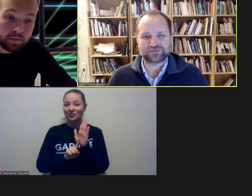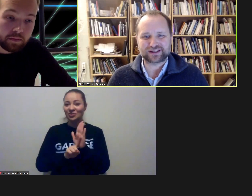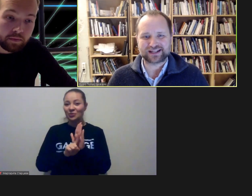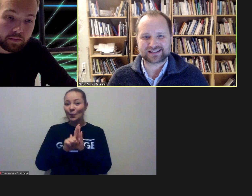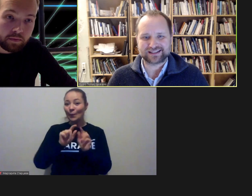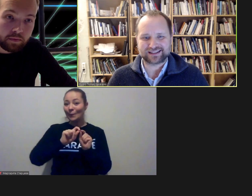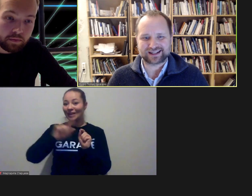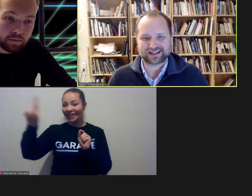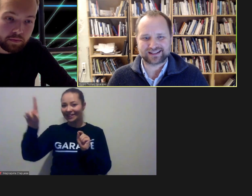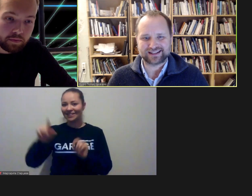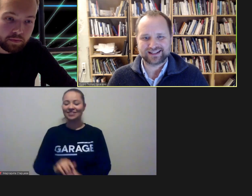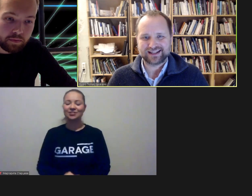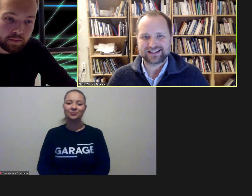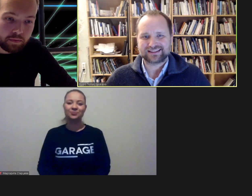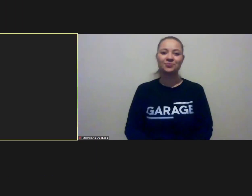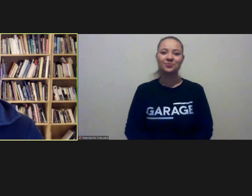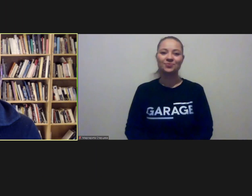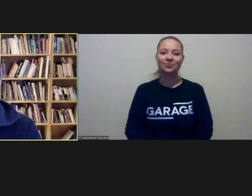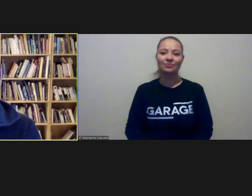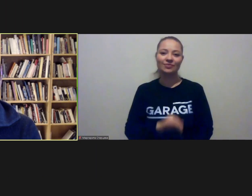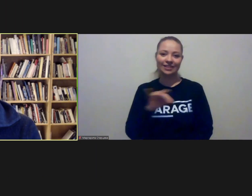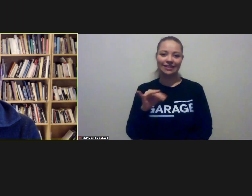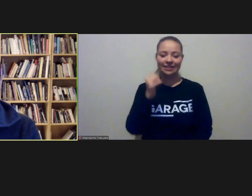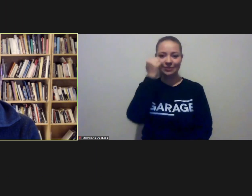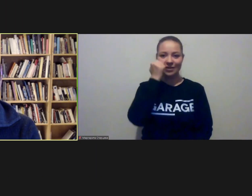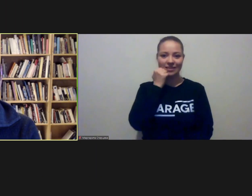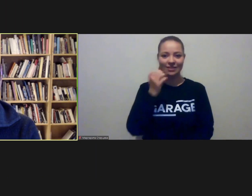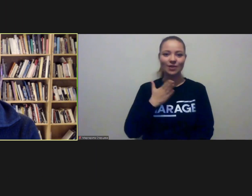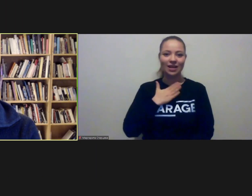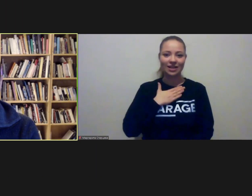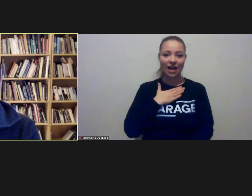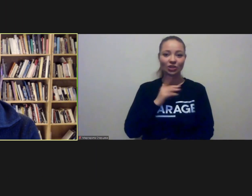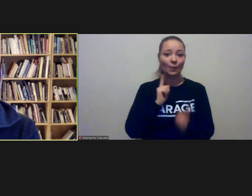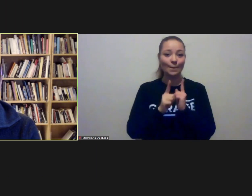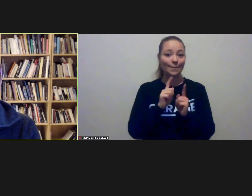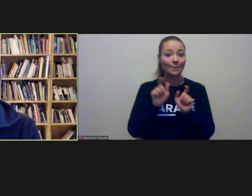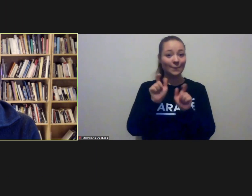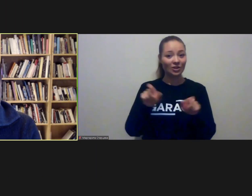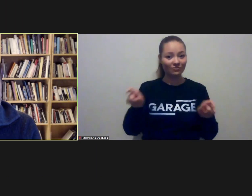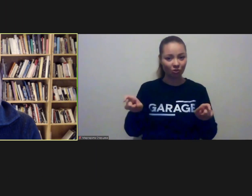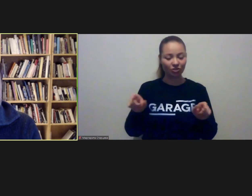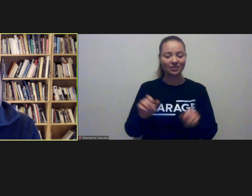all fantastic translators, which we hopefully